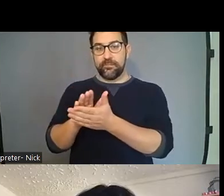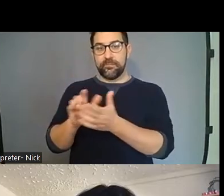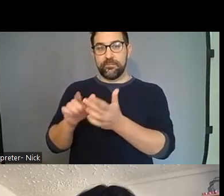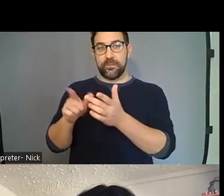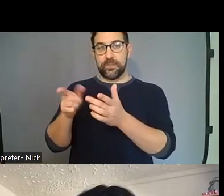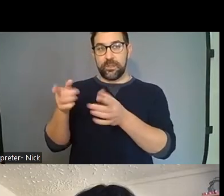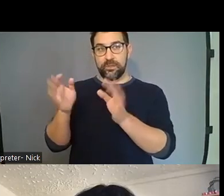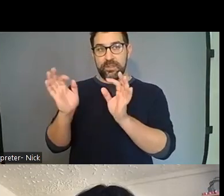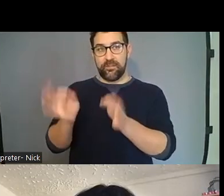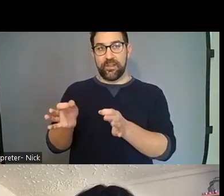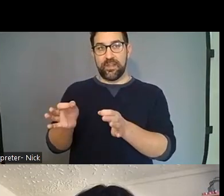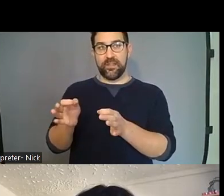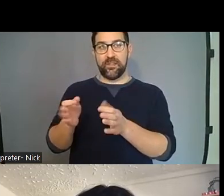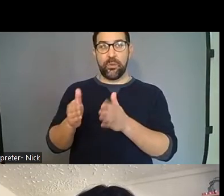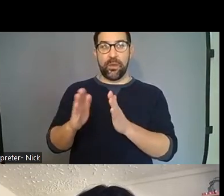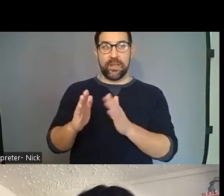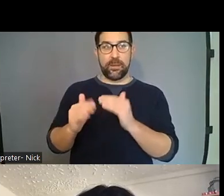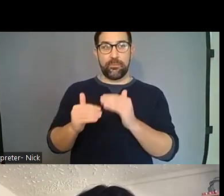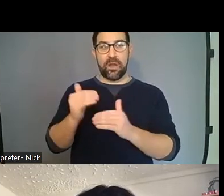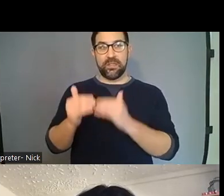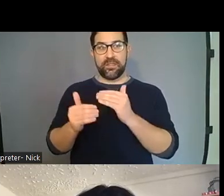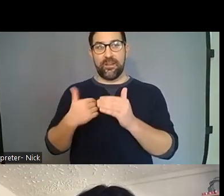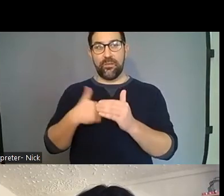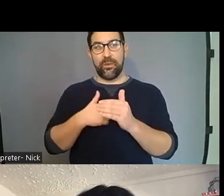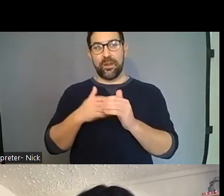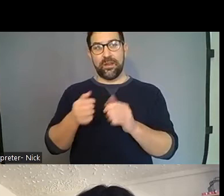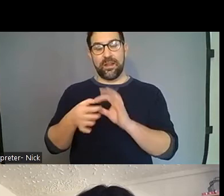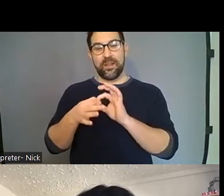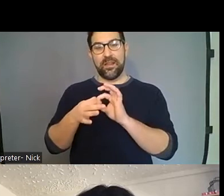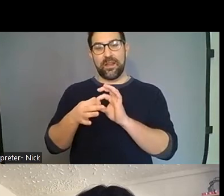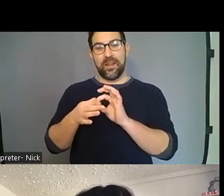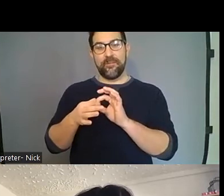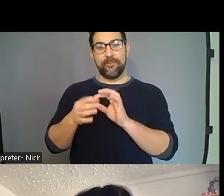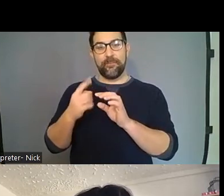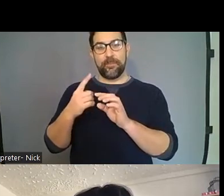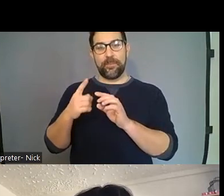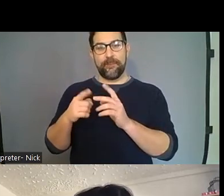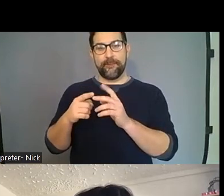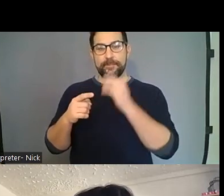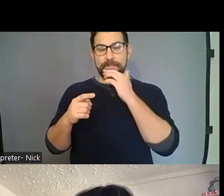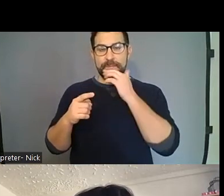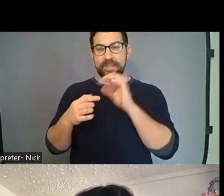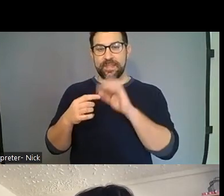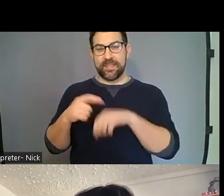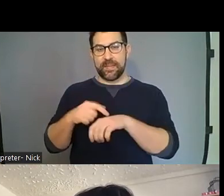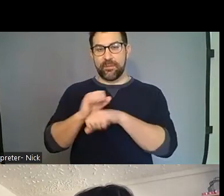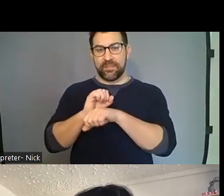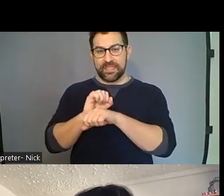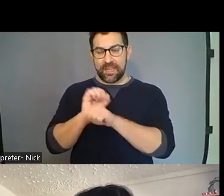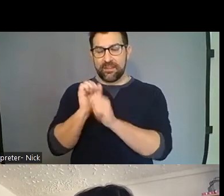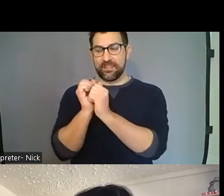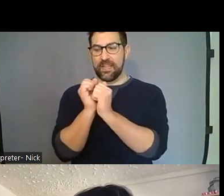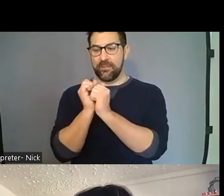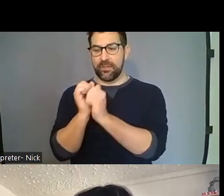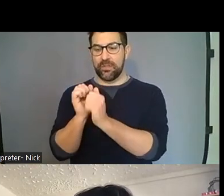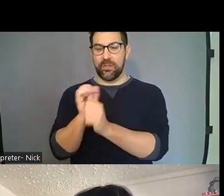definitely ways and processes that we can definitely connect to times of enslavement, that we can connect to times of oppression. And